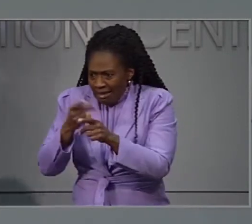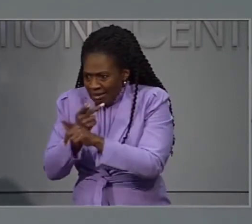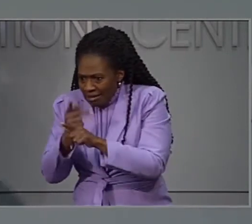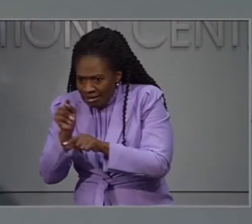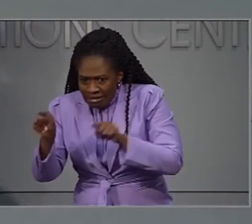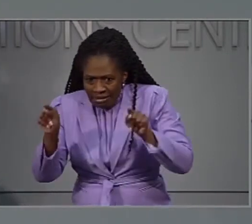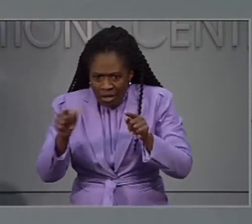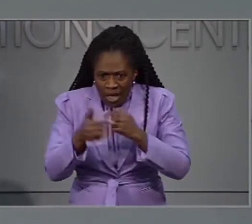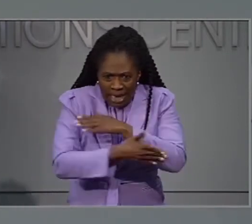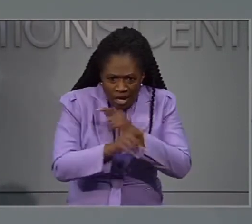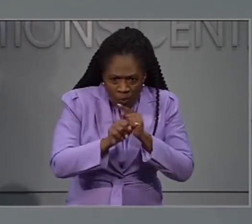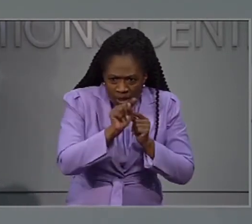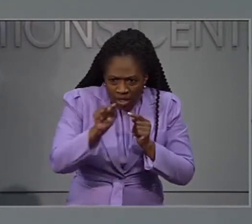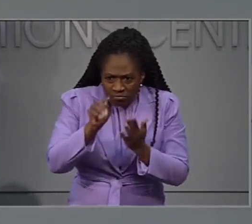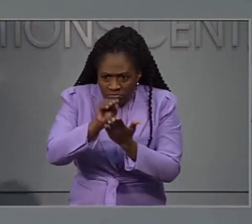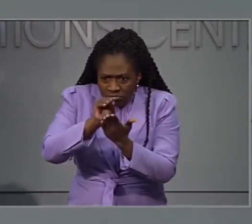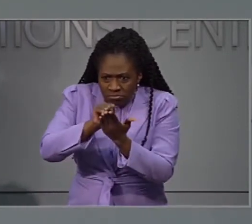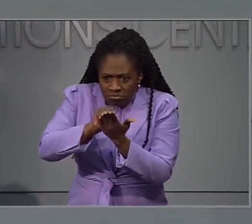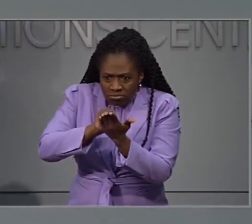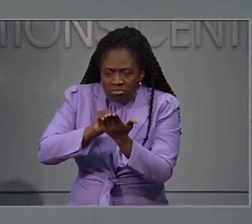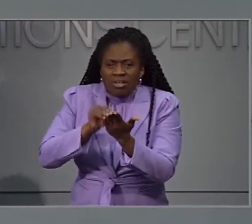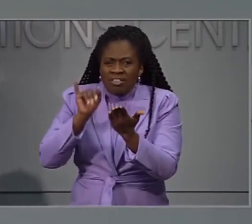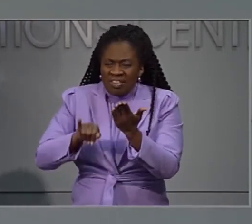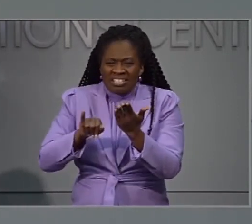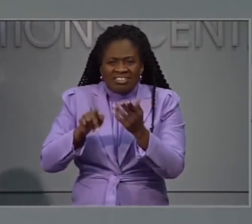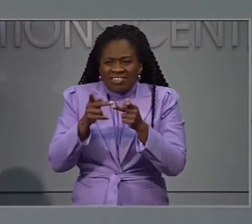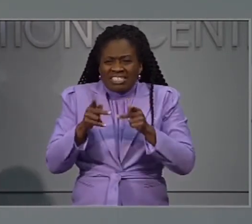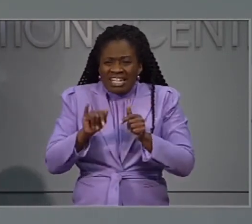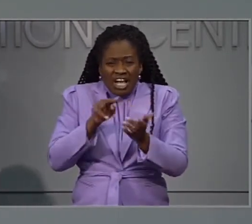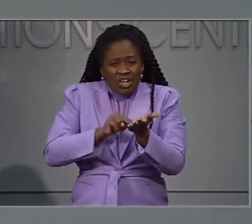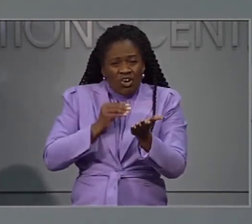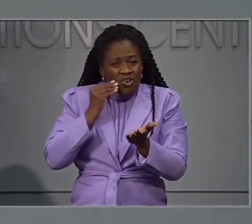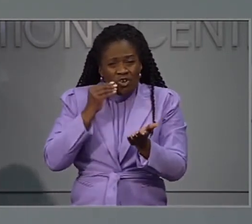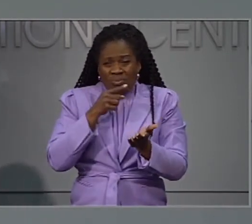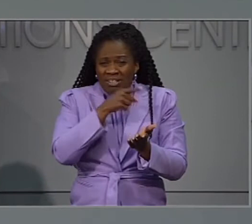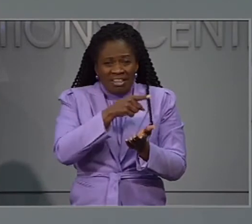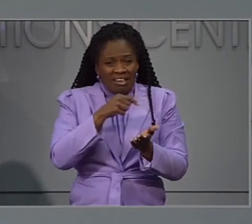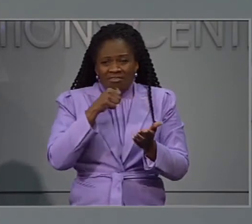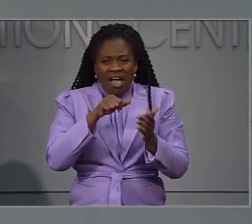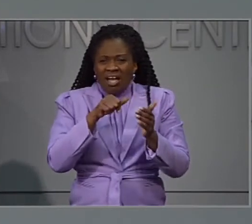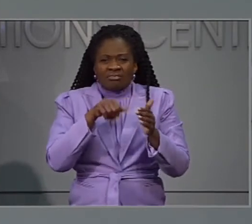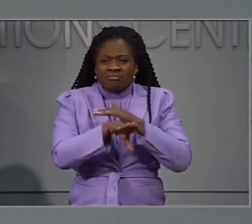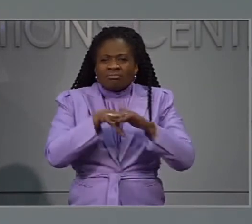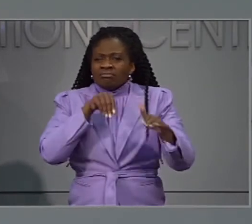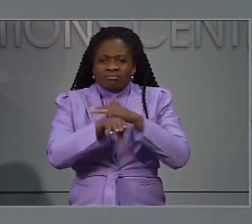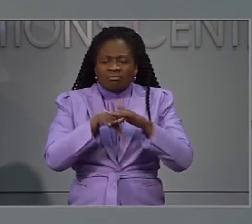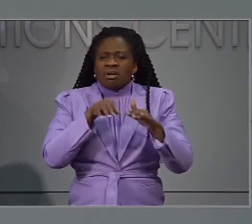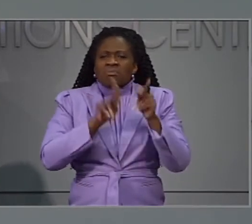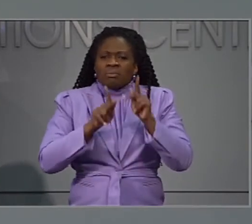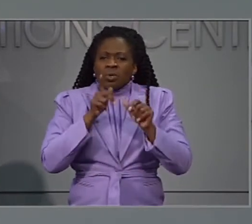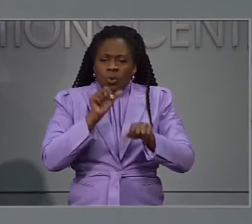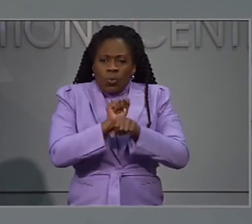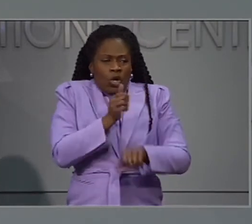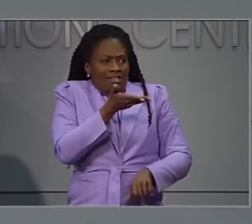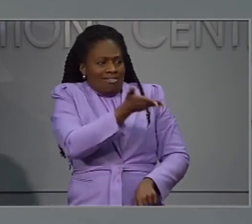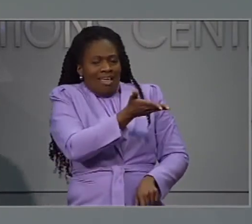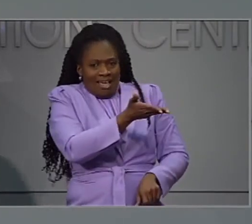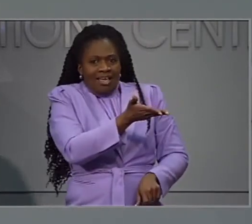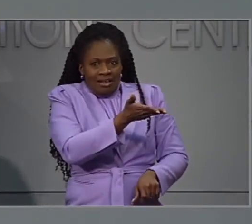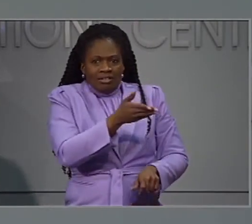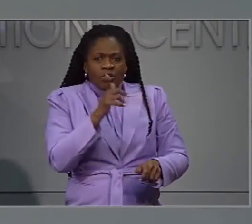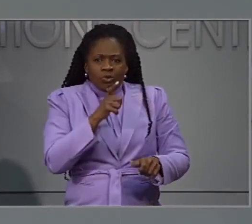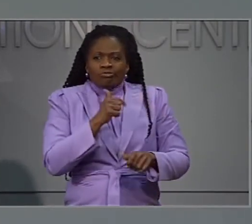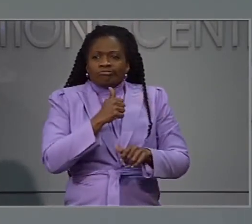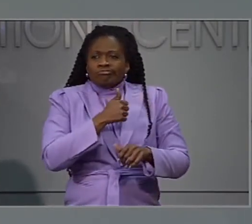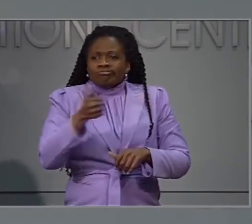they are in. Again, for these facilities, like a nursing home, the patients aren't coming in and out. It is the folks that work there that would be coming in and